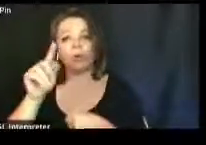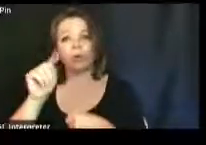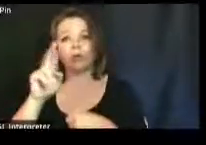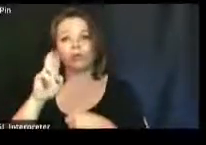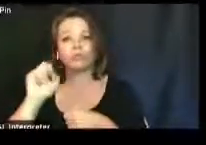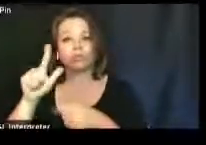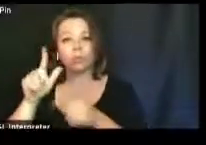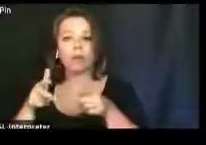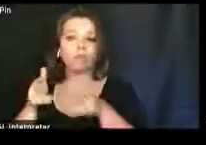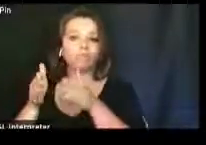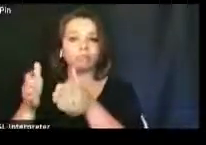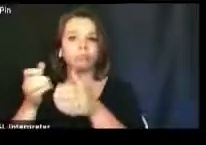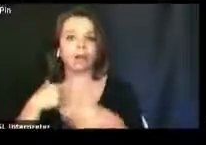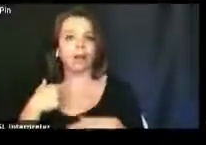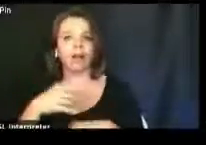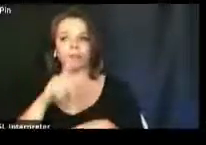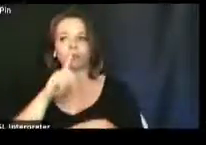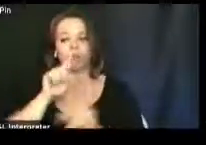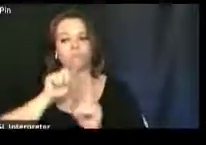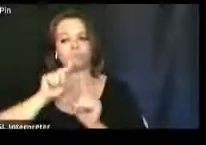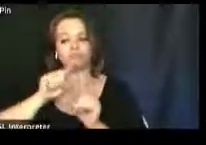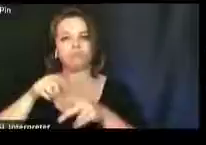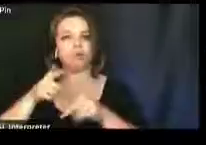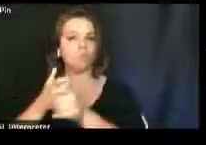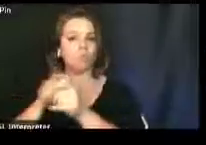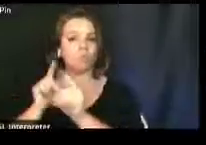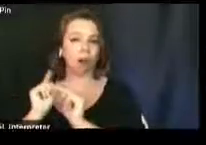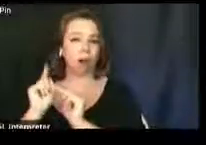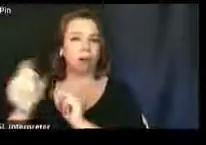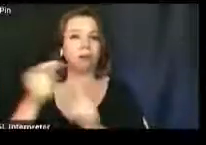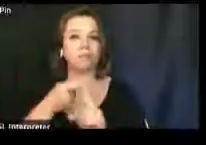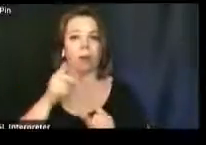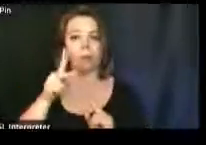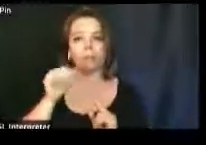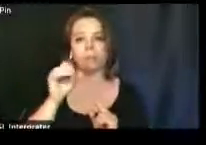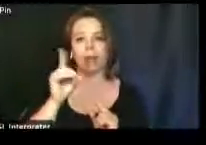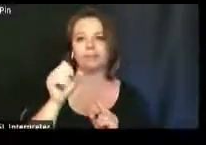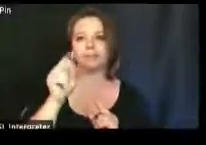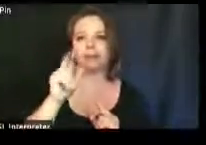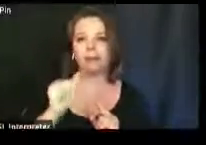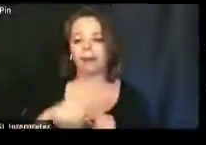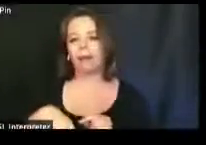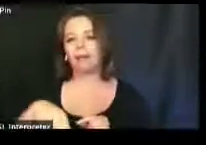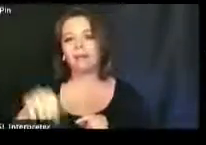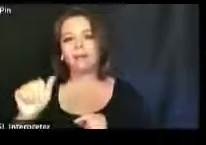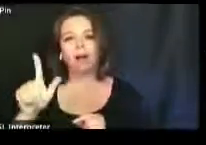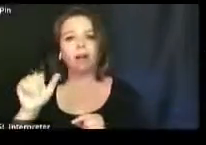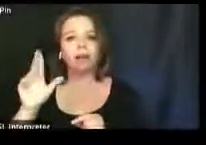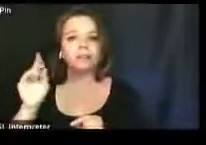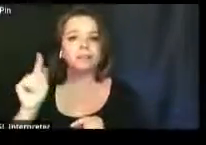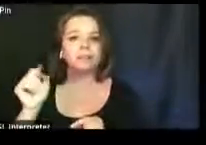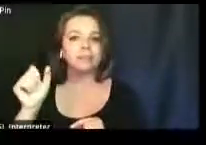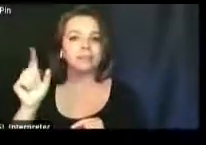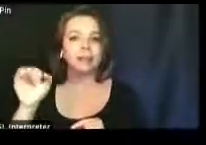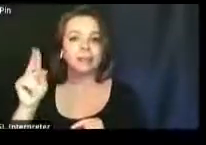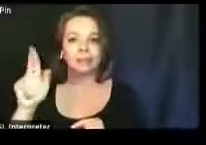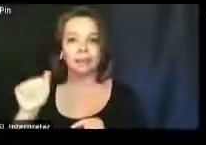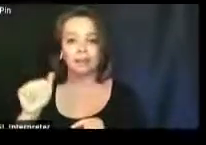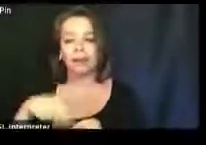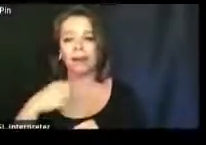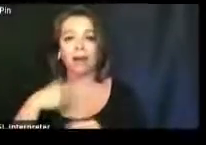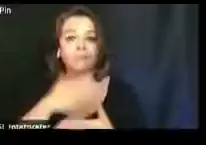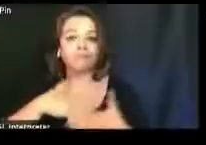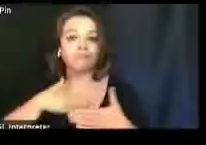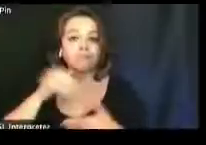I run all the way from the Pasadena, Eaton Canyon areas, Altadena areas. I enjoy the Sierra